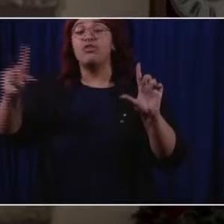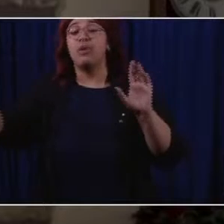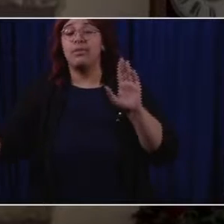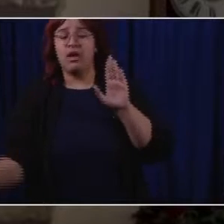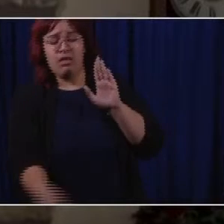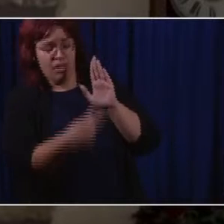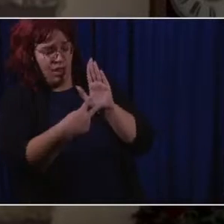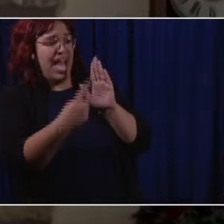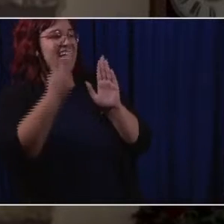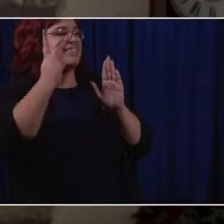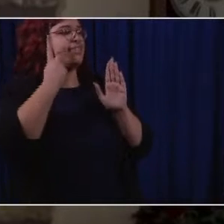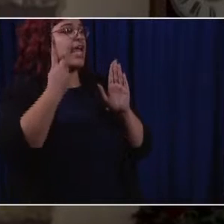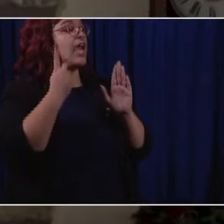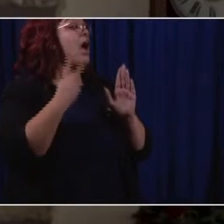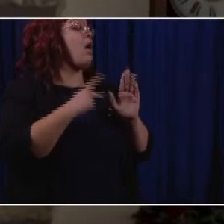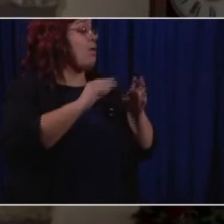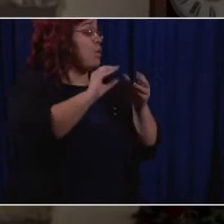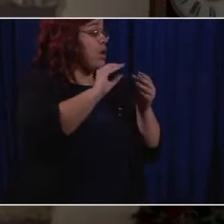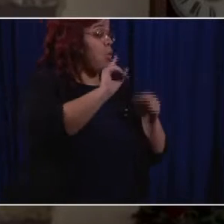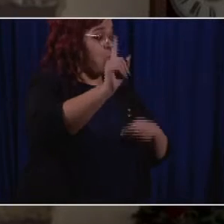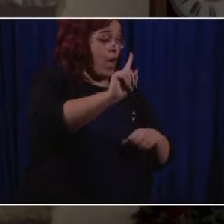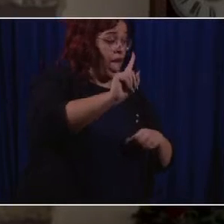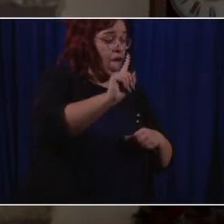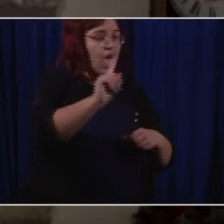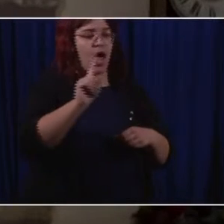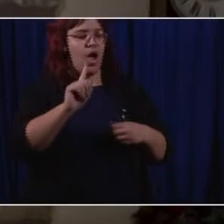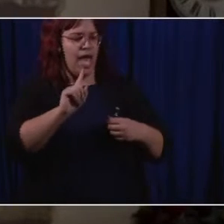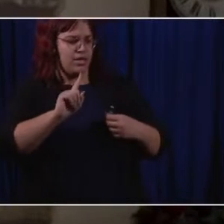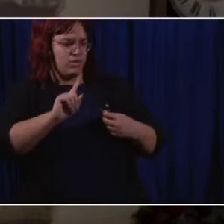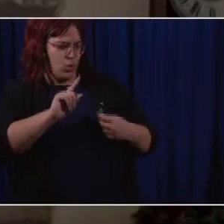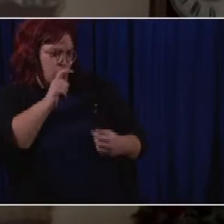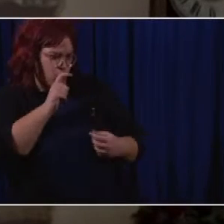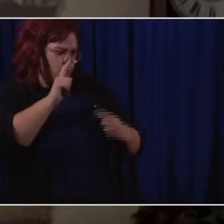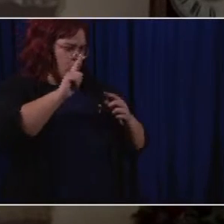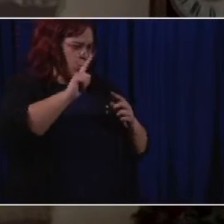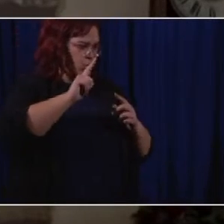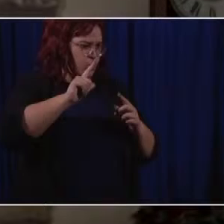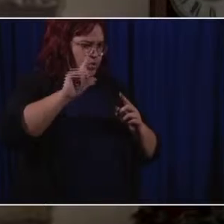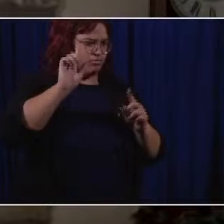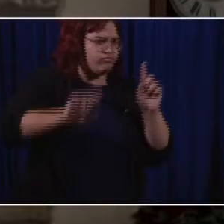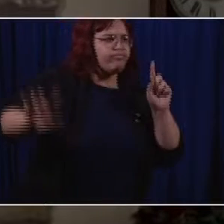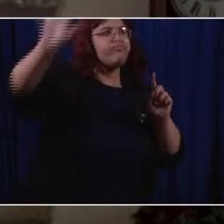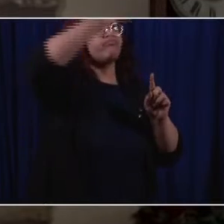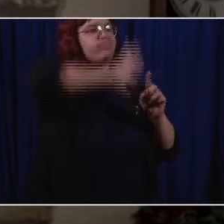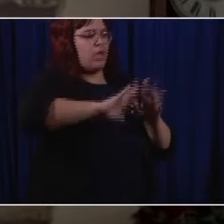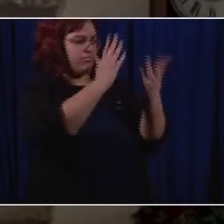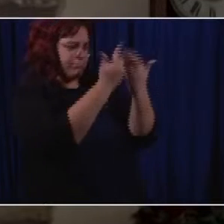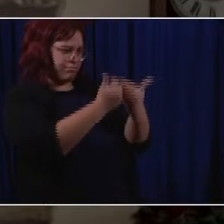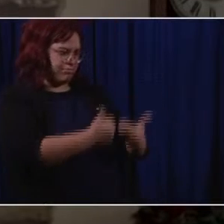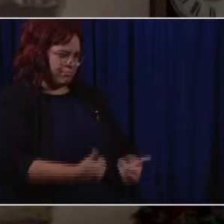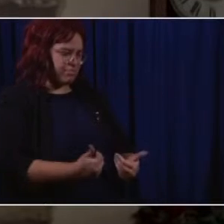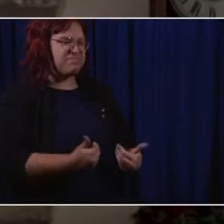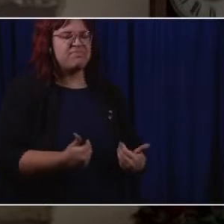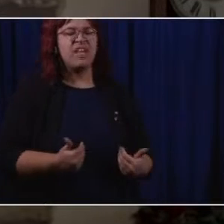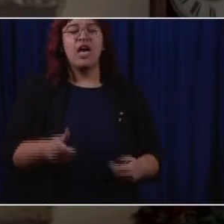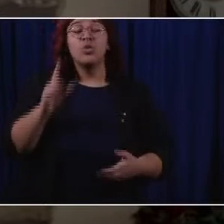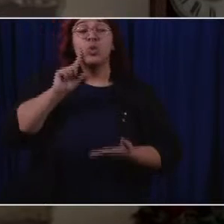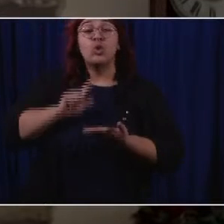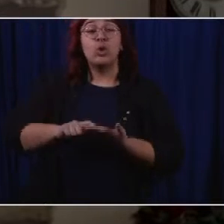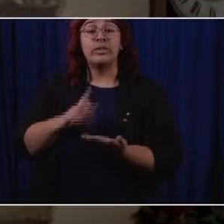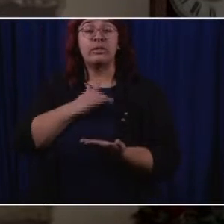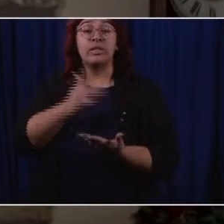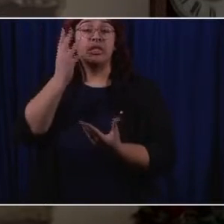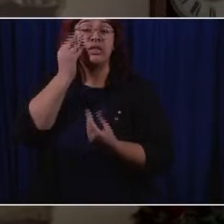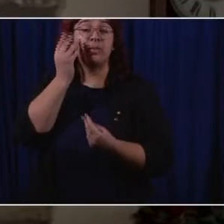breakout. And again, I think as you look at that, understand that it's about a day behind